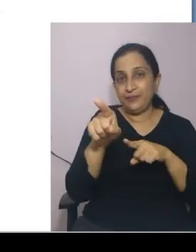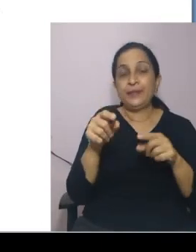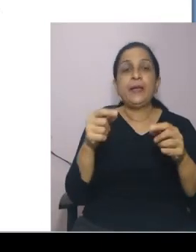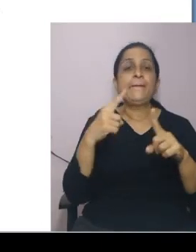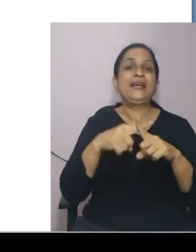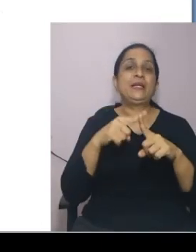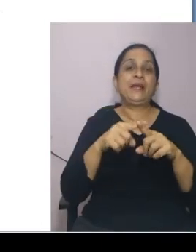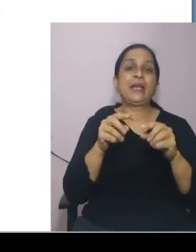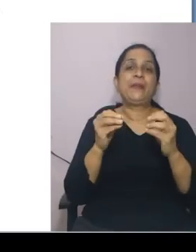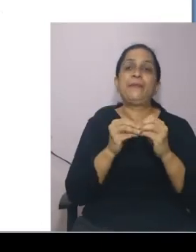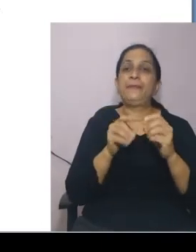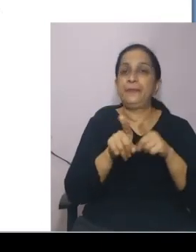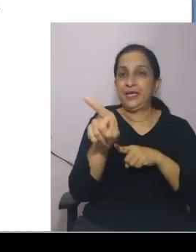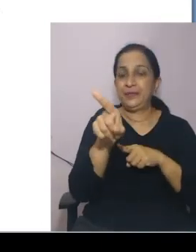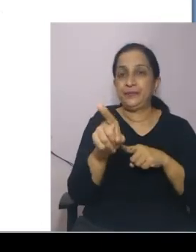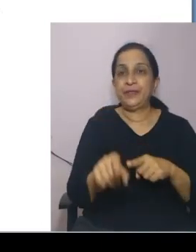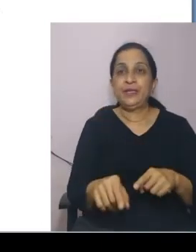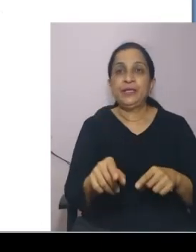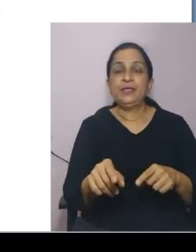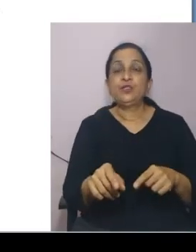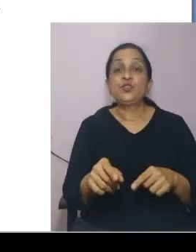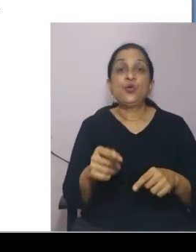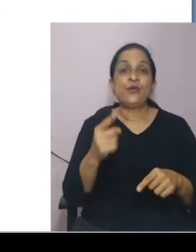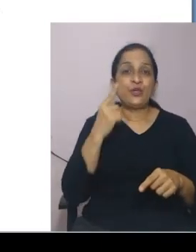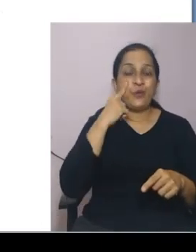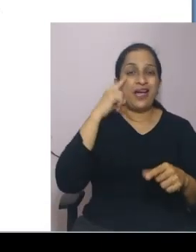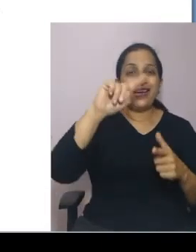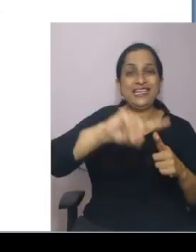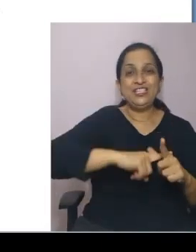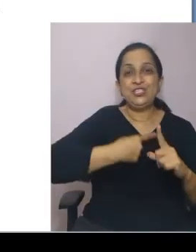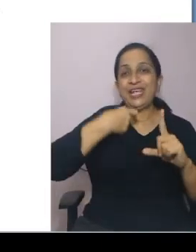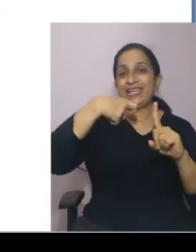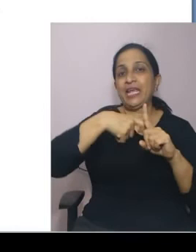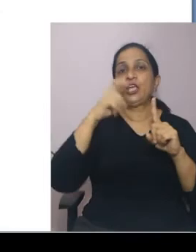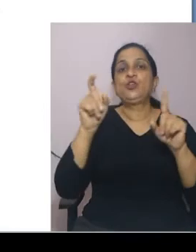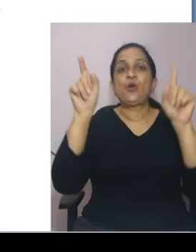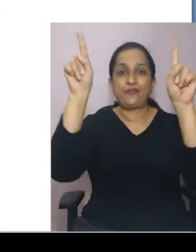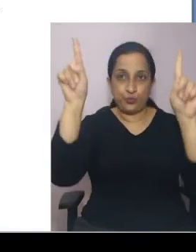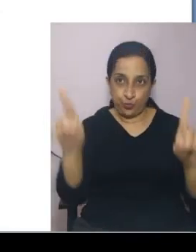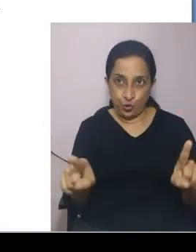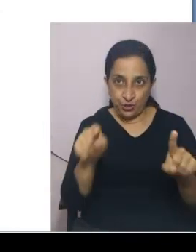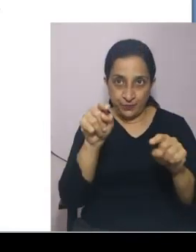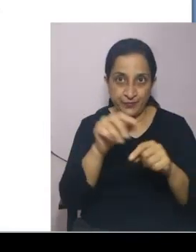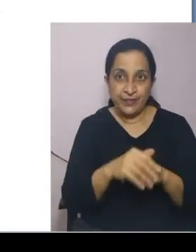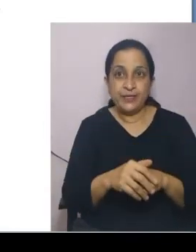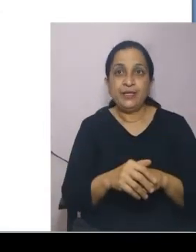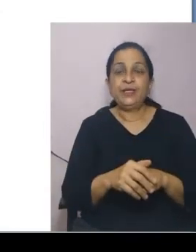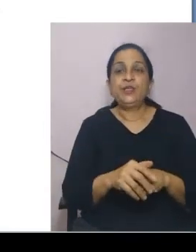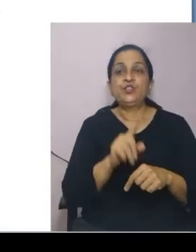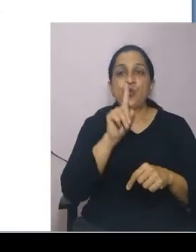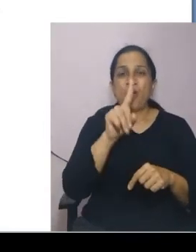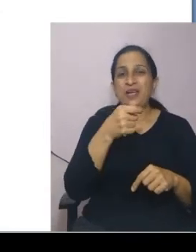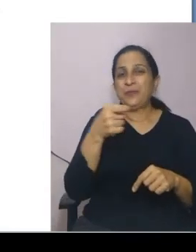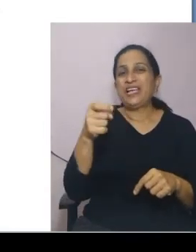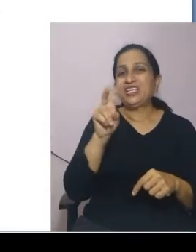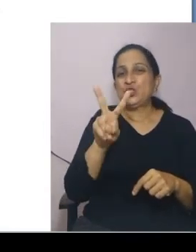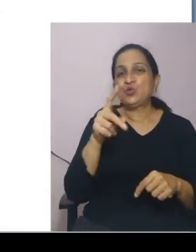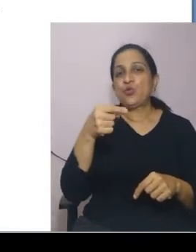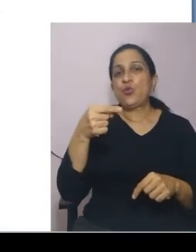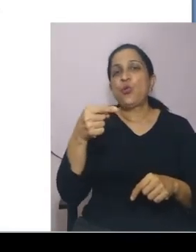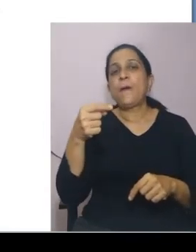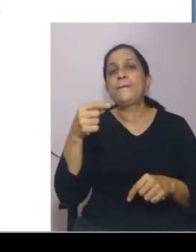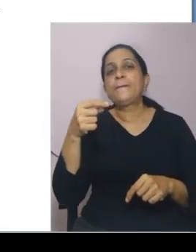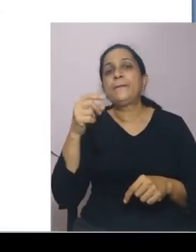So first one you put it in I, J, K terms as it is. Then 1 minus 2 minus